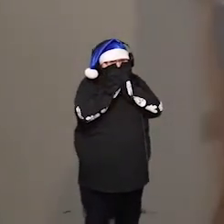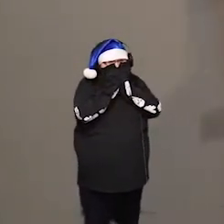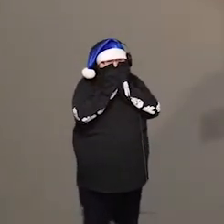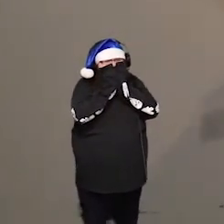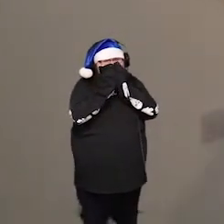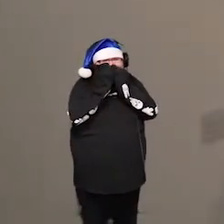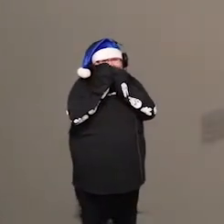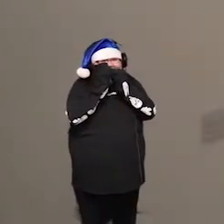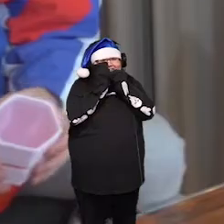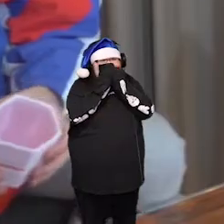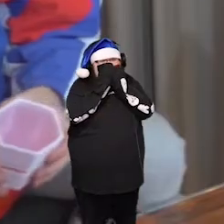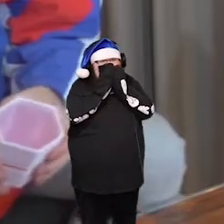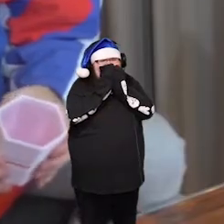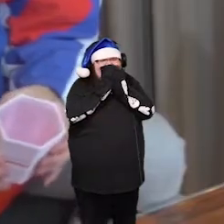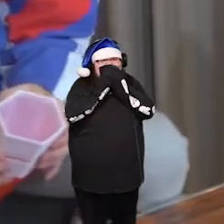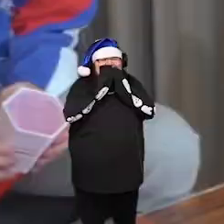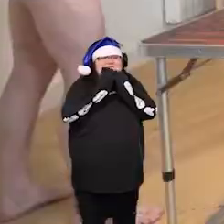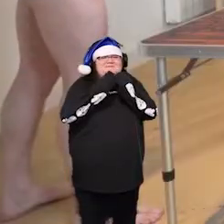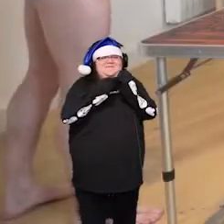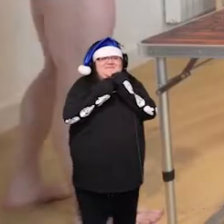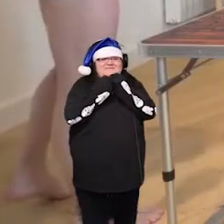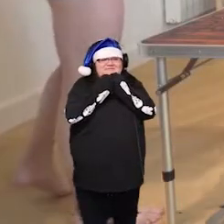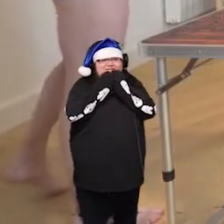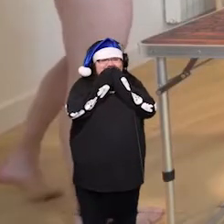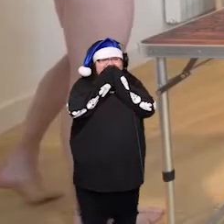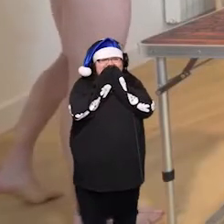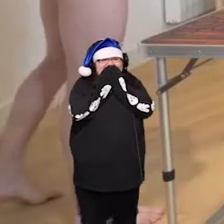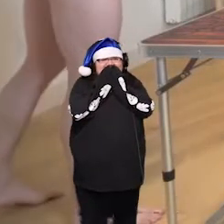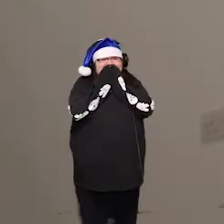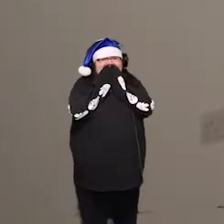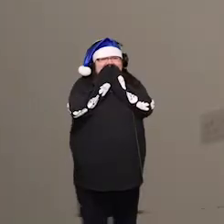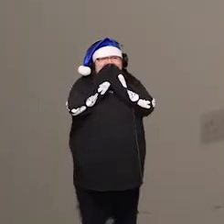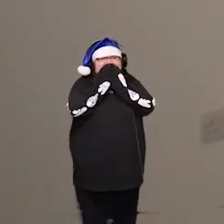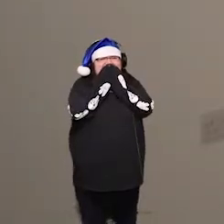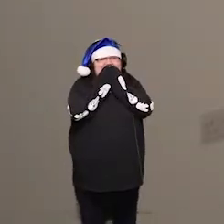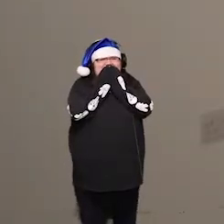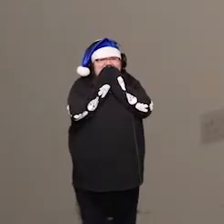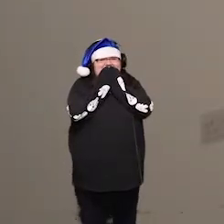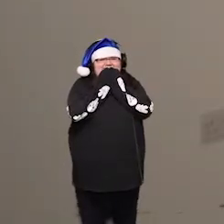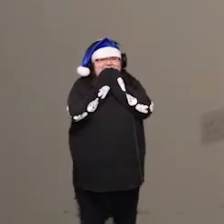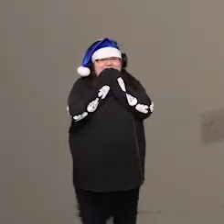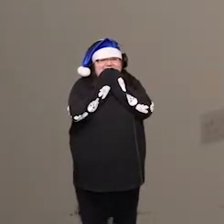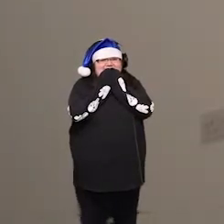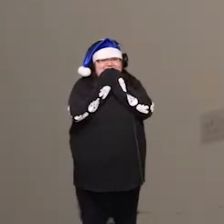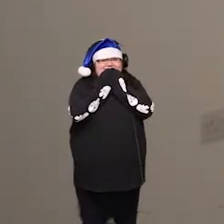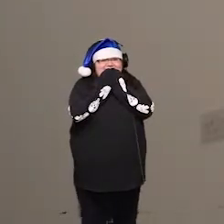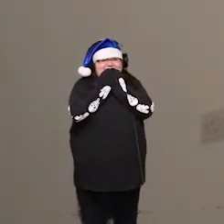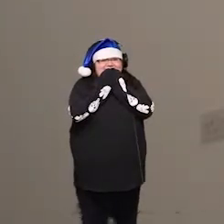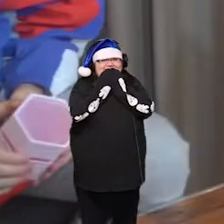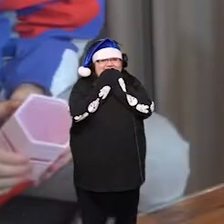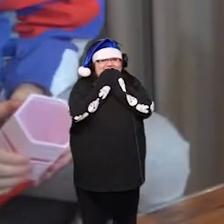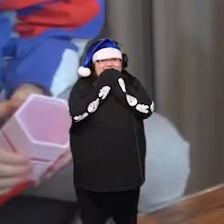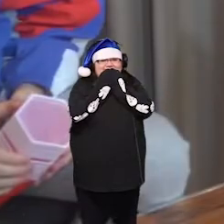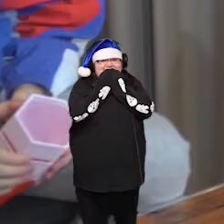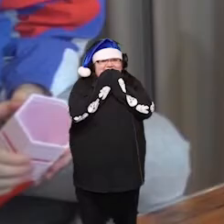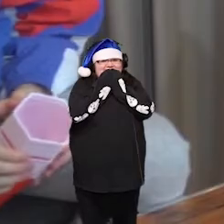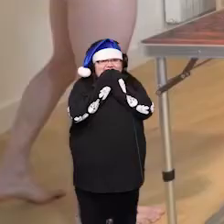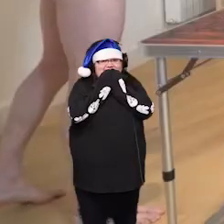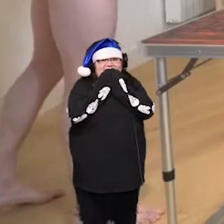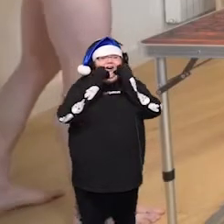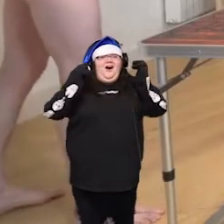I love Lauren. Oh god, what is it? Someone has come onto your Instagram and said, "Will you shag me when I'm 16?